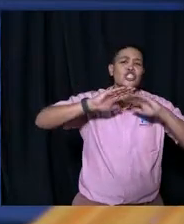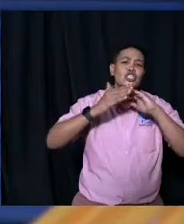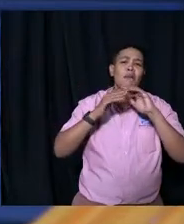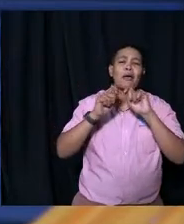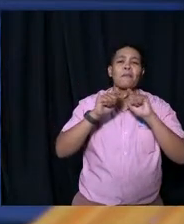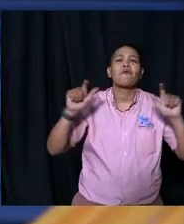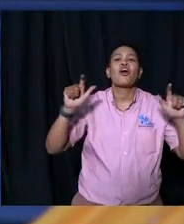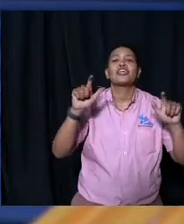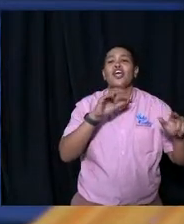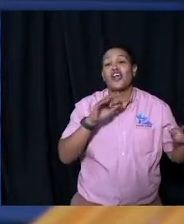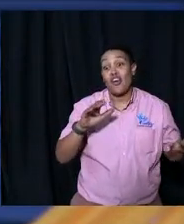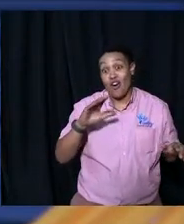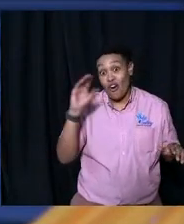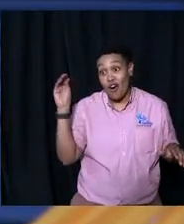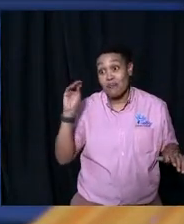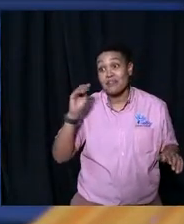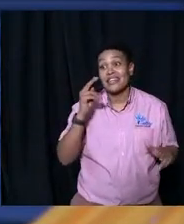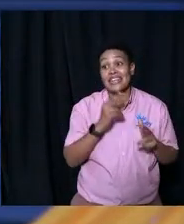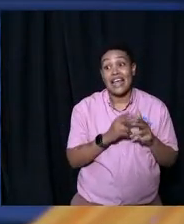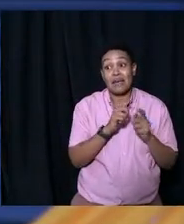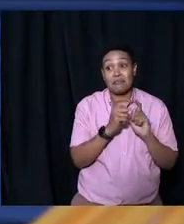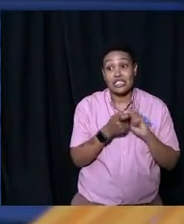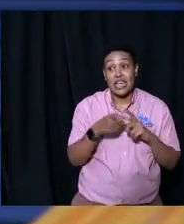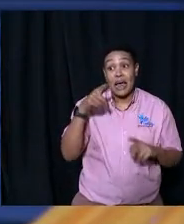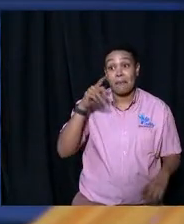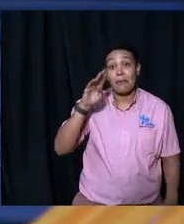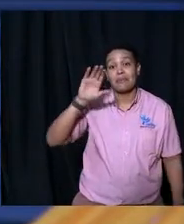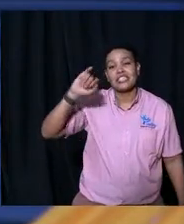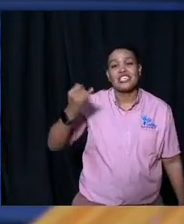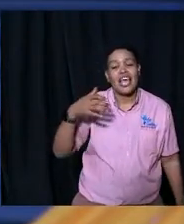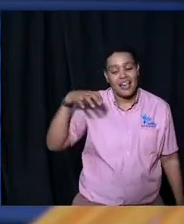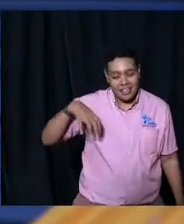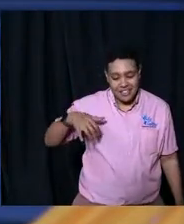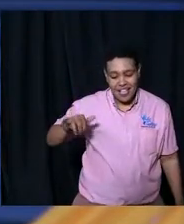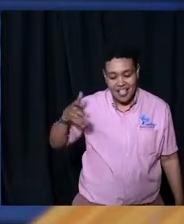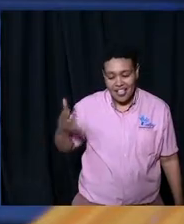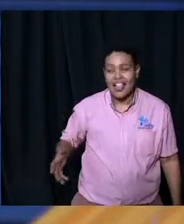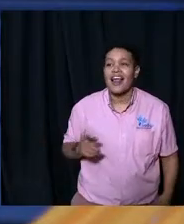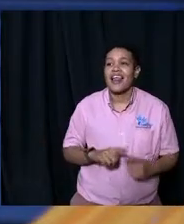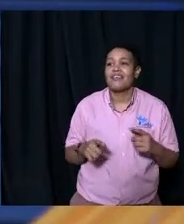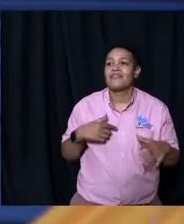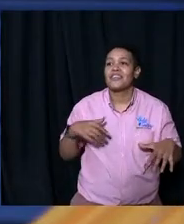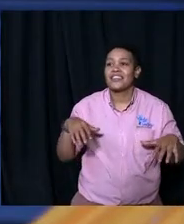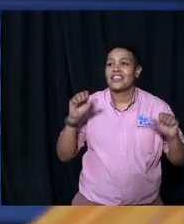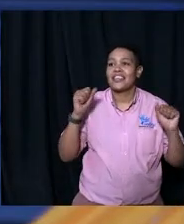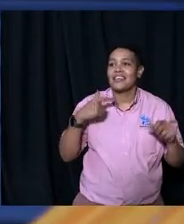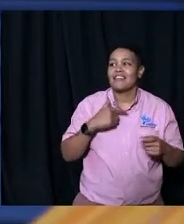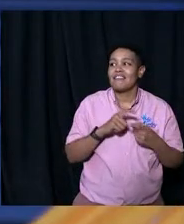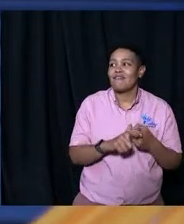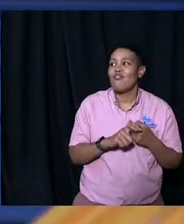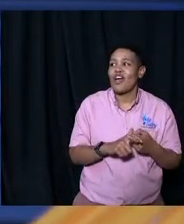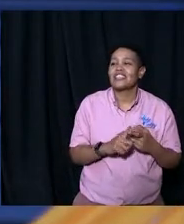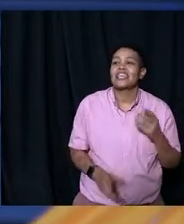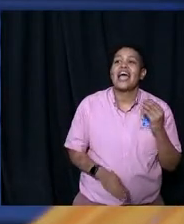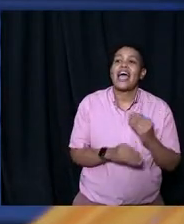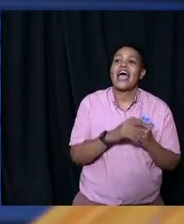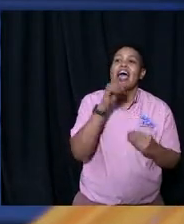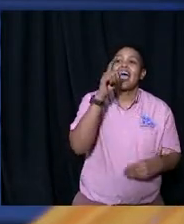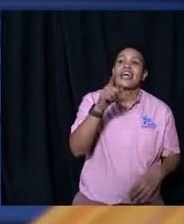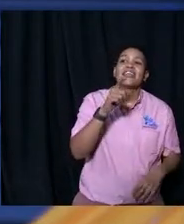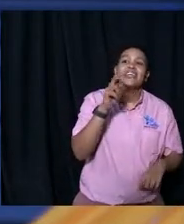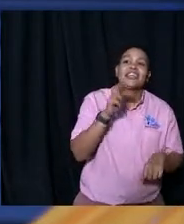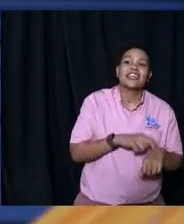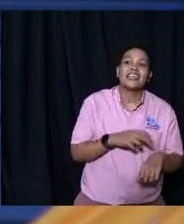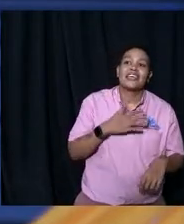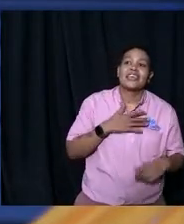Corporation right there. So name change, but the place still there. Of course, I'm taking a dig at my friends. Of course,